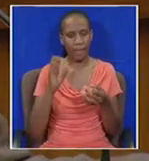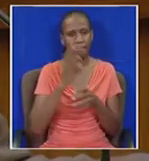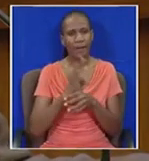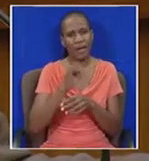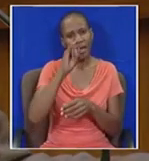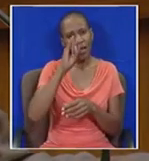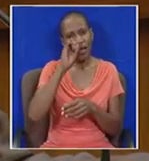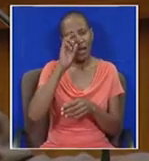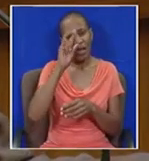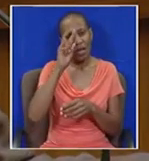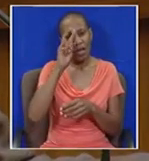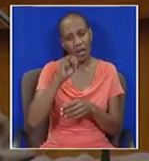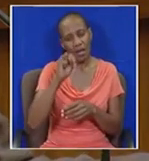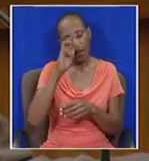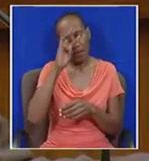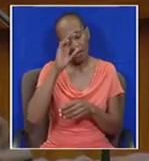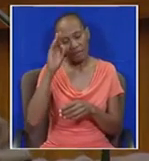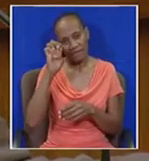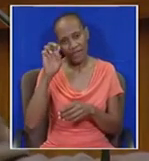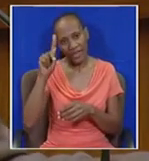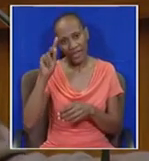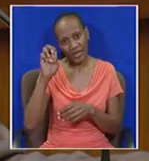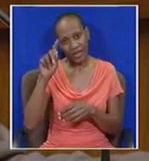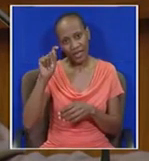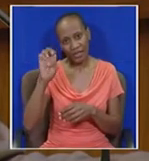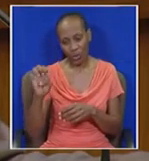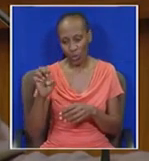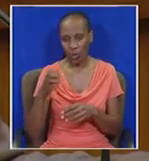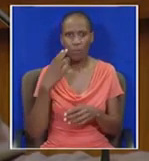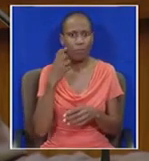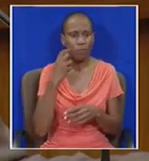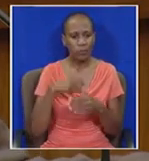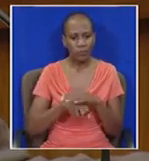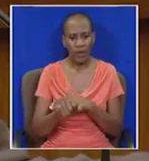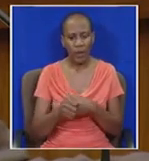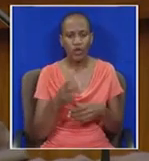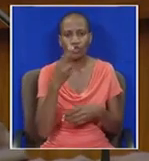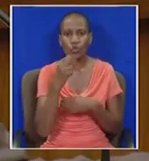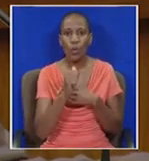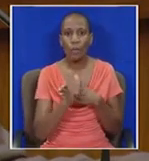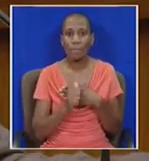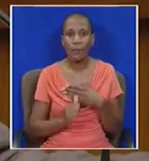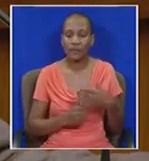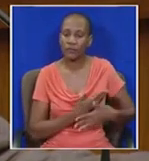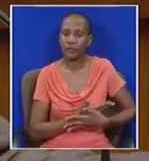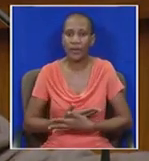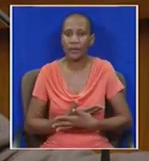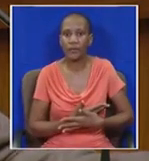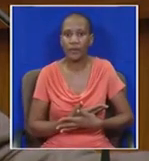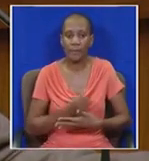Mfeketo, who grew up, her 2-month-old child on Section 29 in